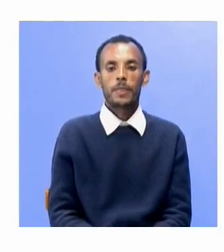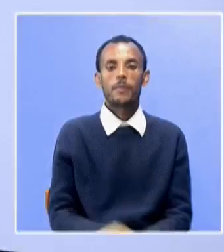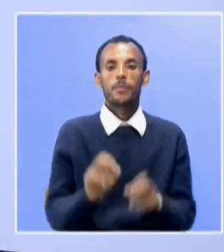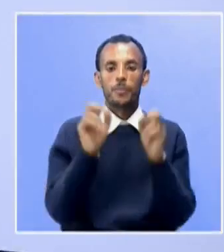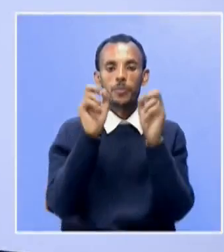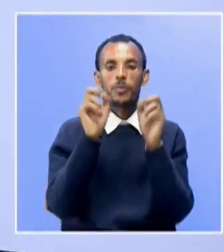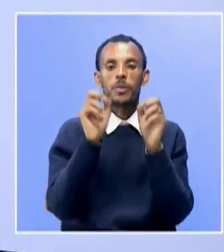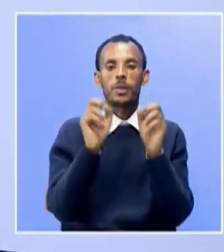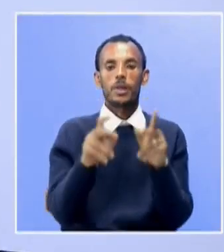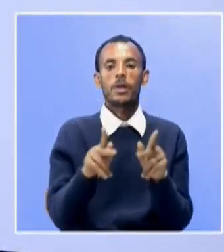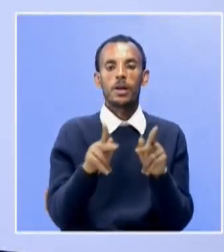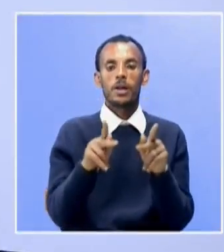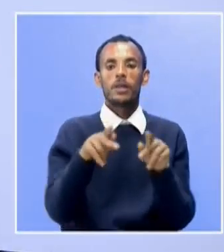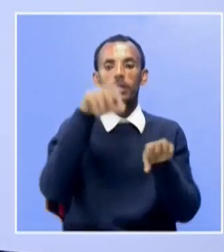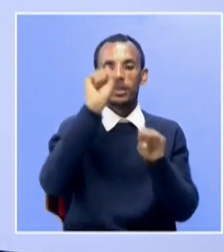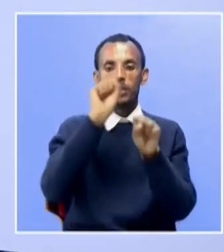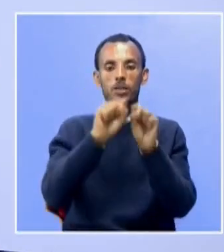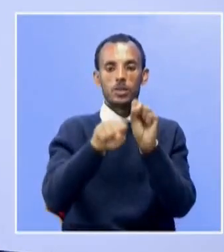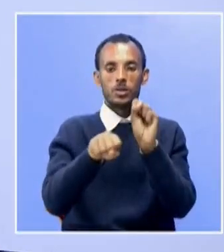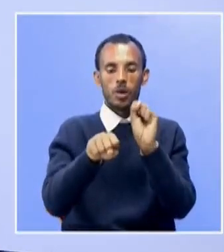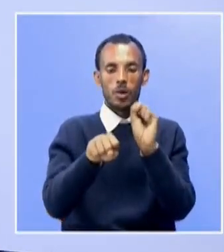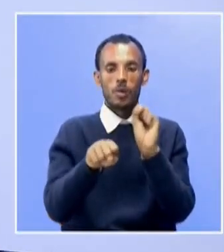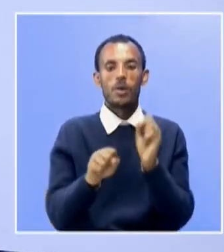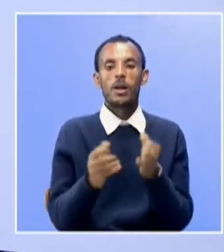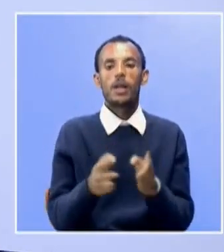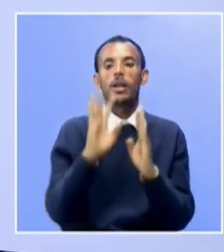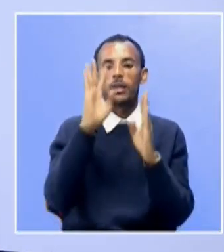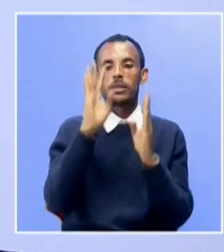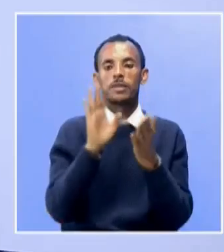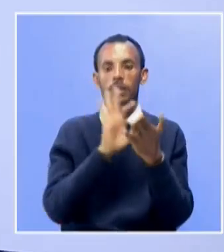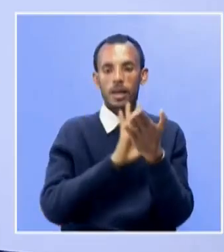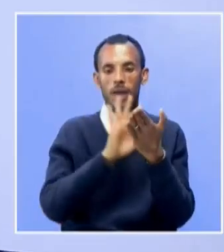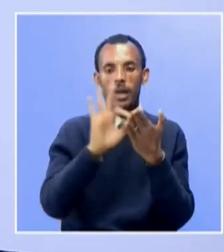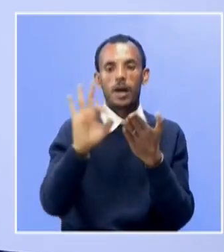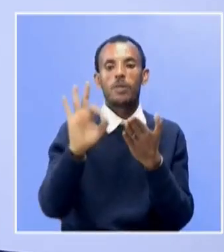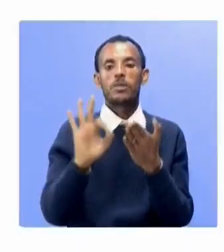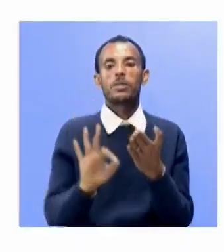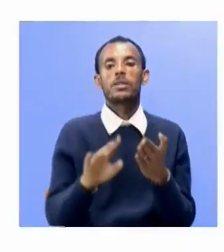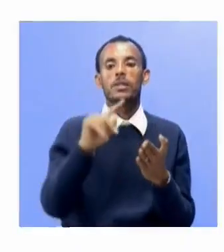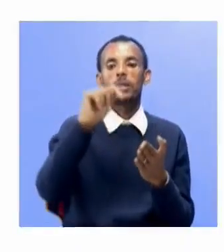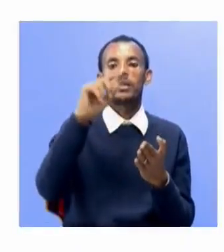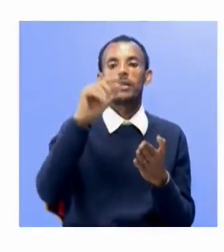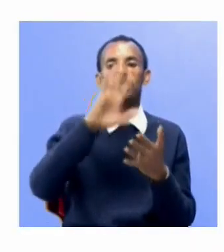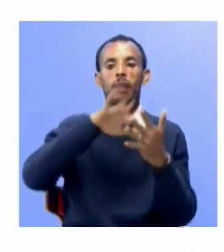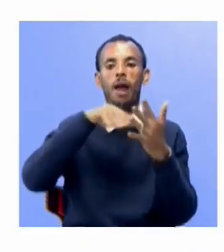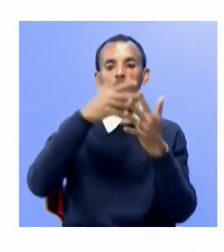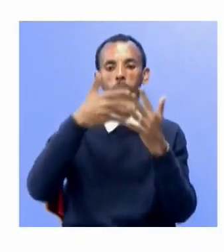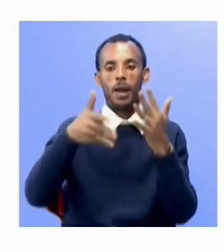Okay, so let's count. Let's put the tally marks.